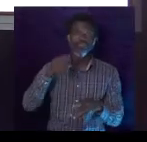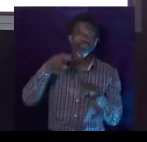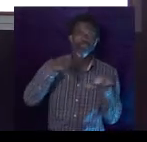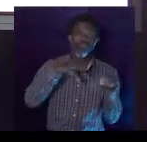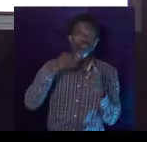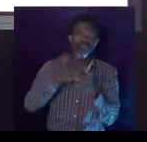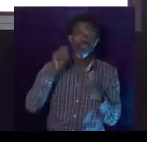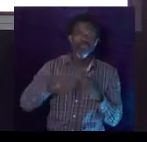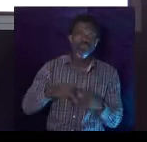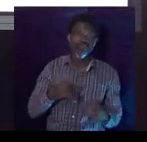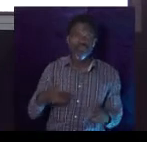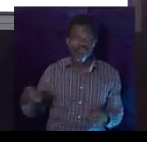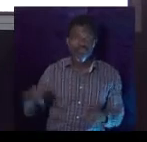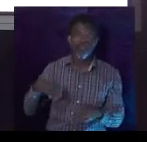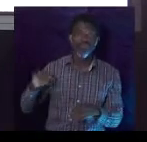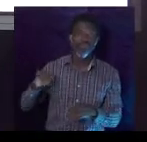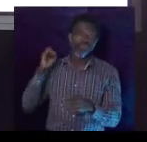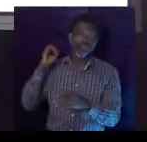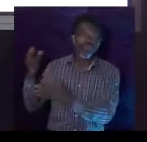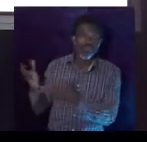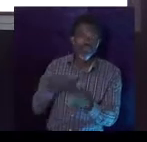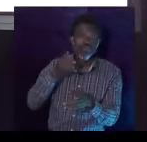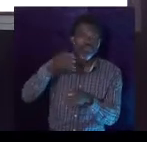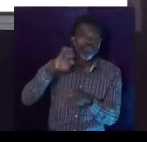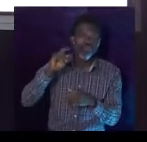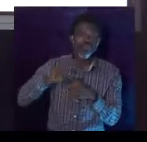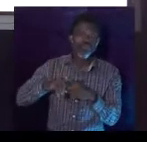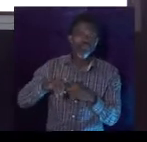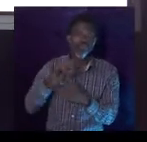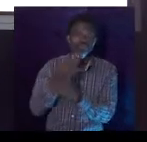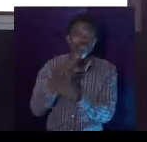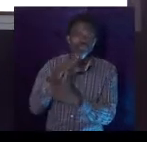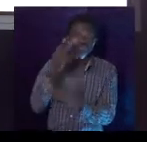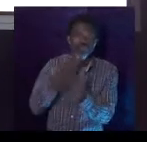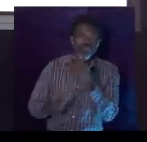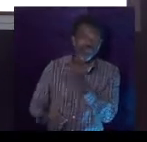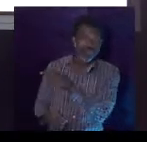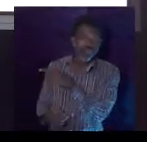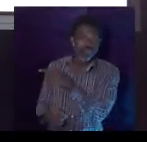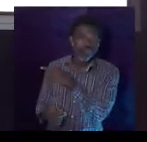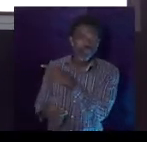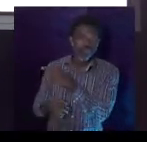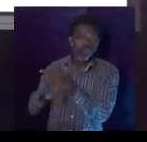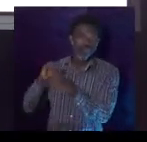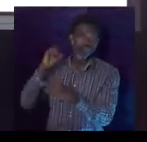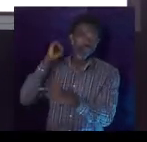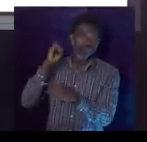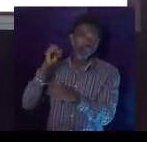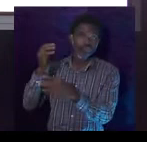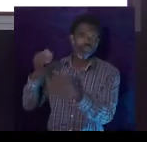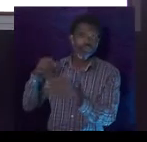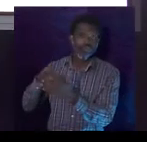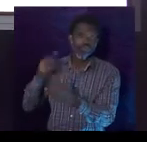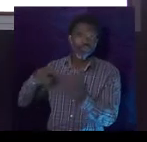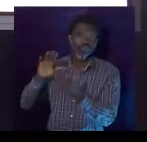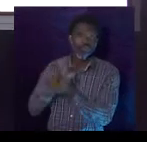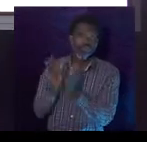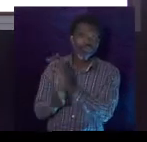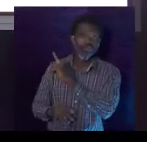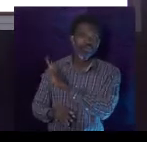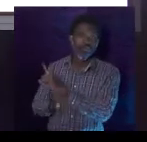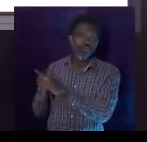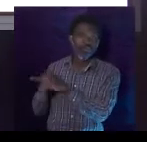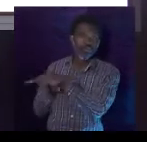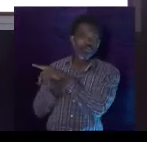the 100. And I've brought 100 here to divide the 180. The reason why I'm doing this is because I want this to become 1. So now